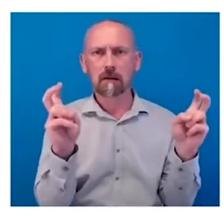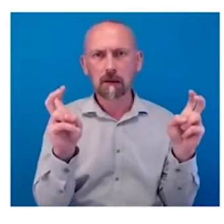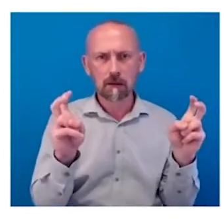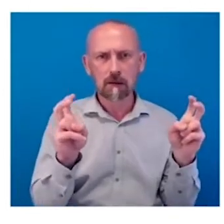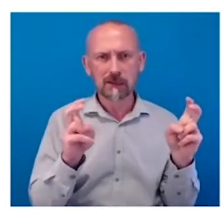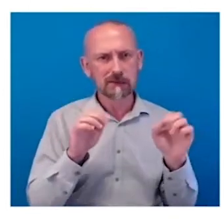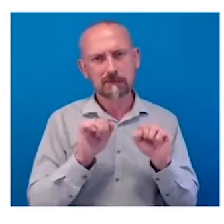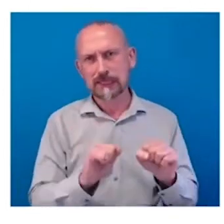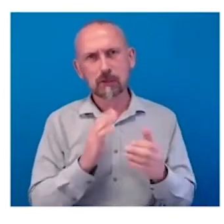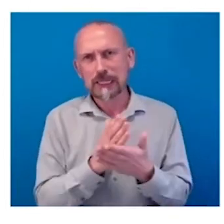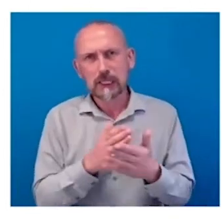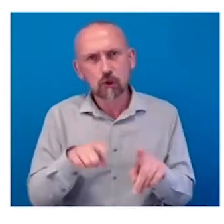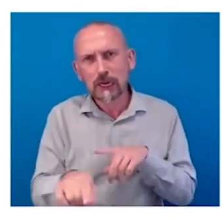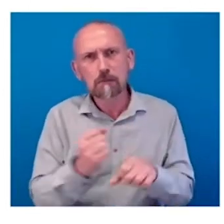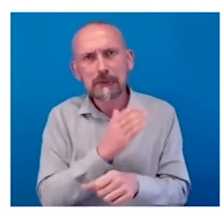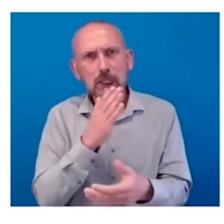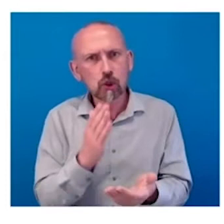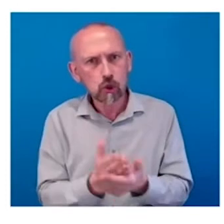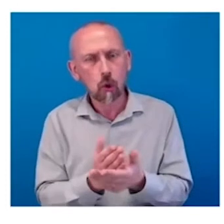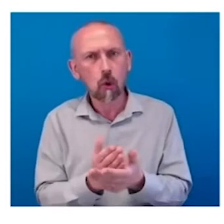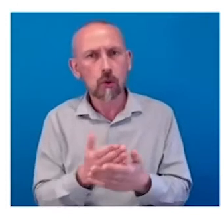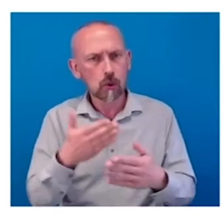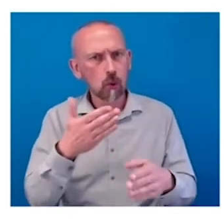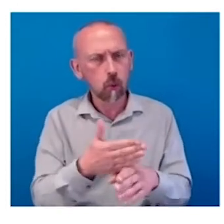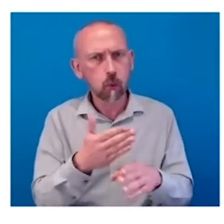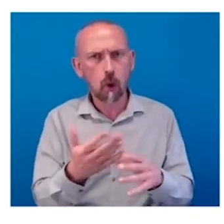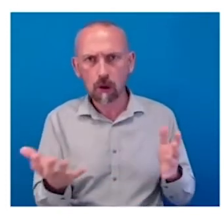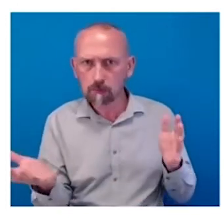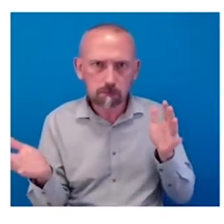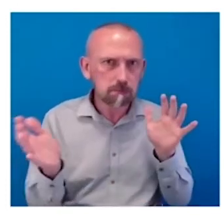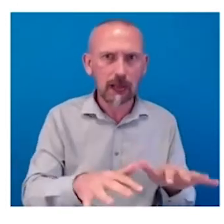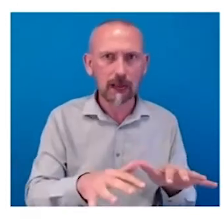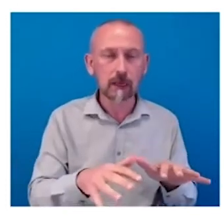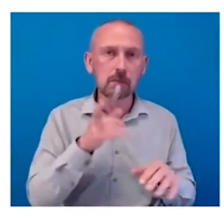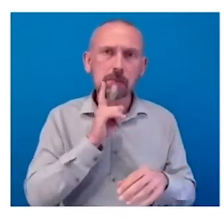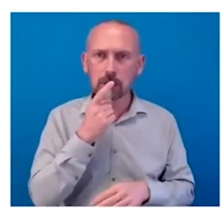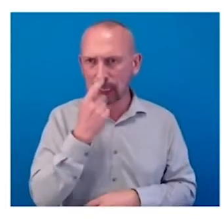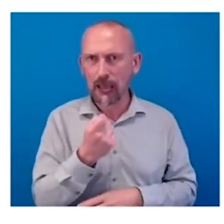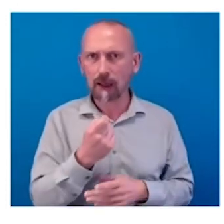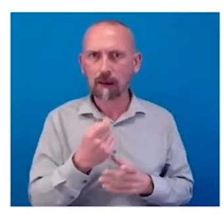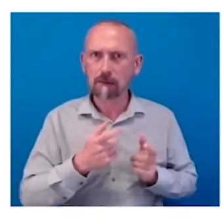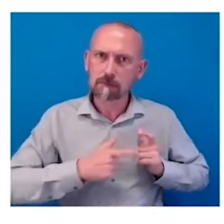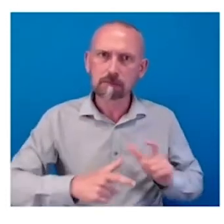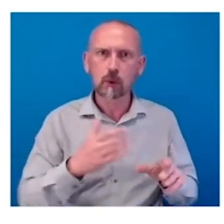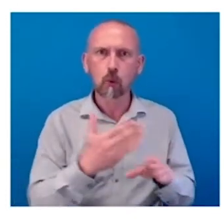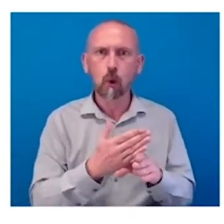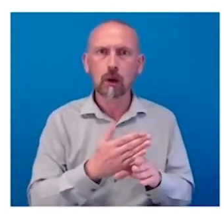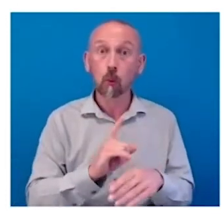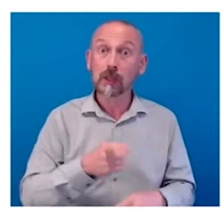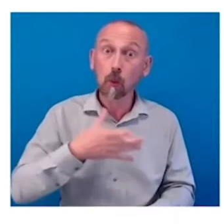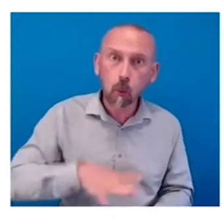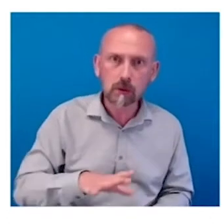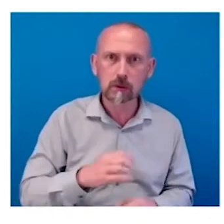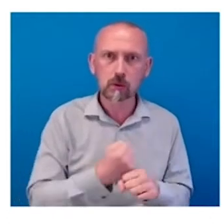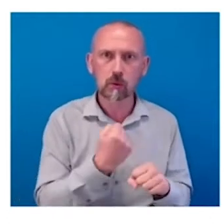ensure that as many people as possible are in work that they want to be doing. And so, as part of that, some of